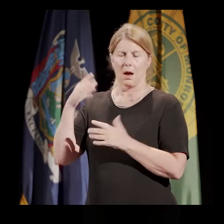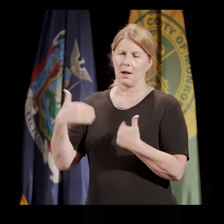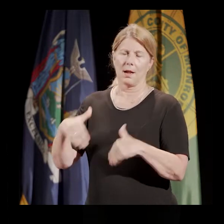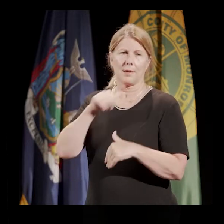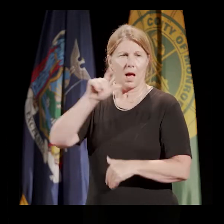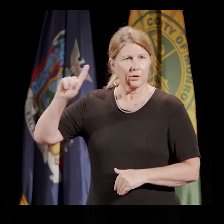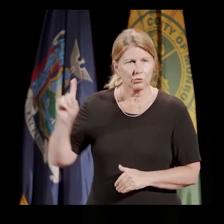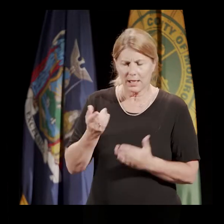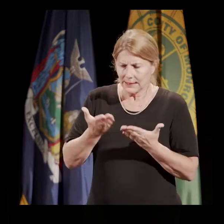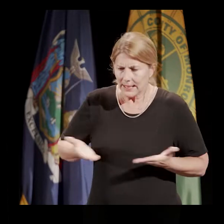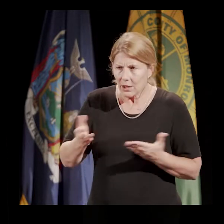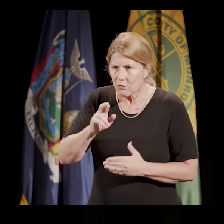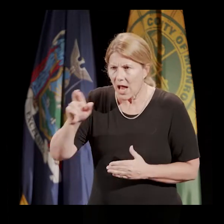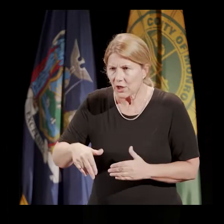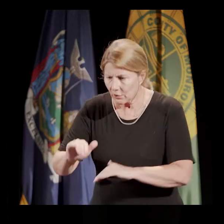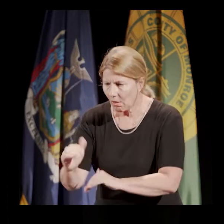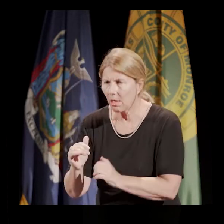country.